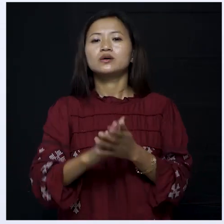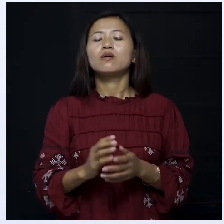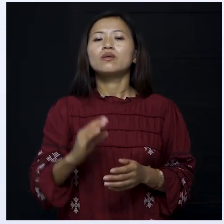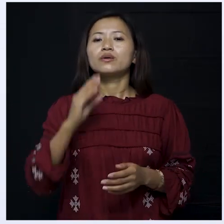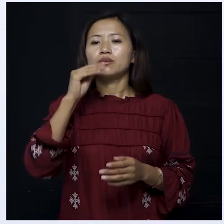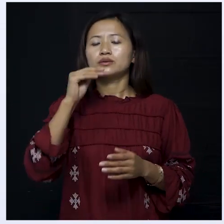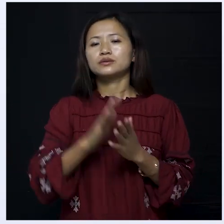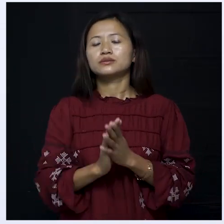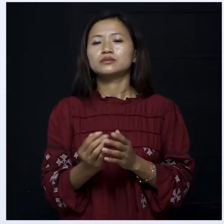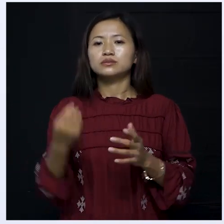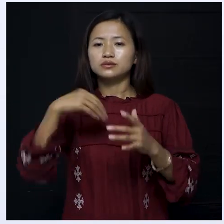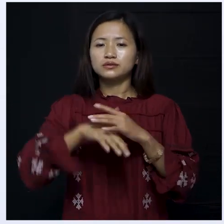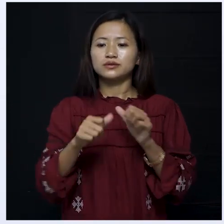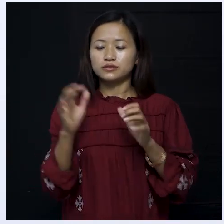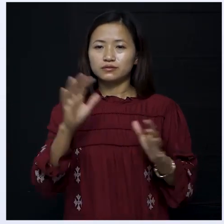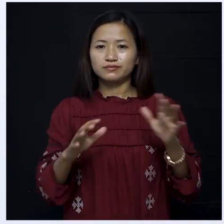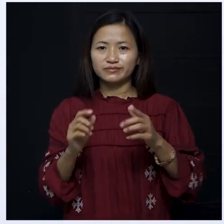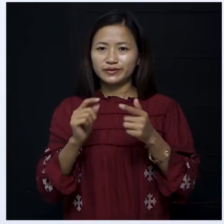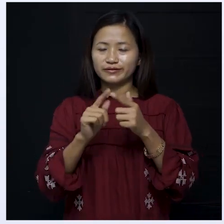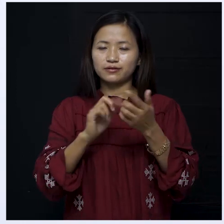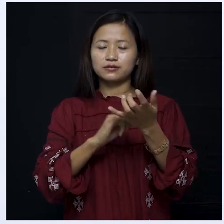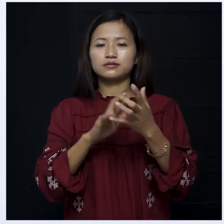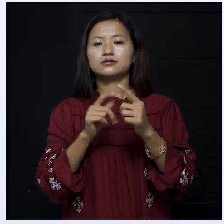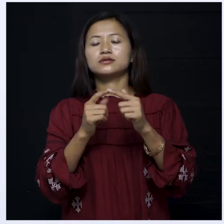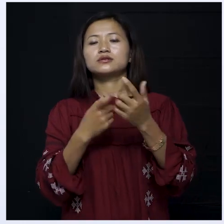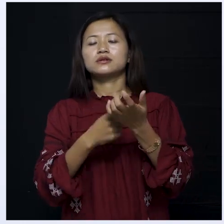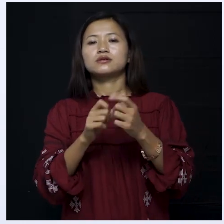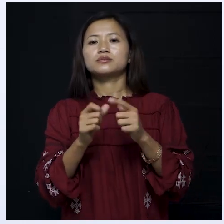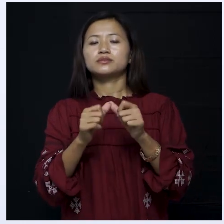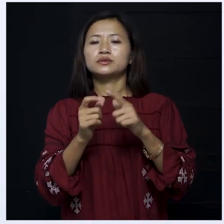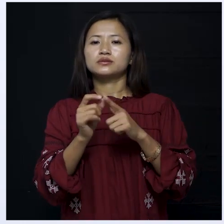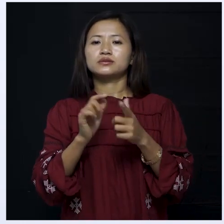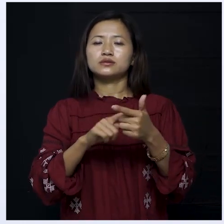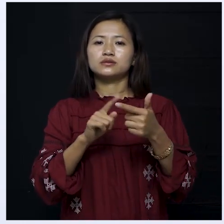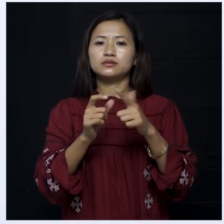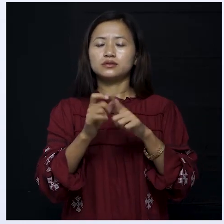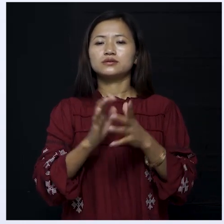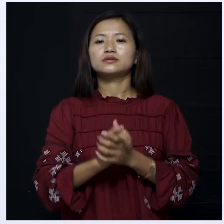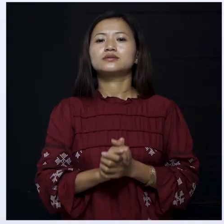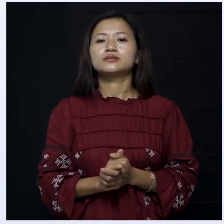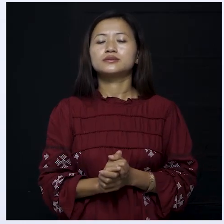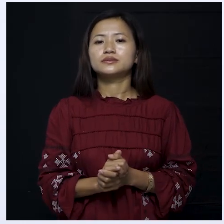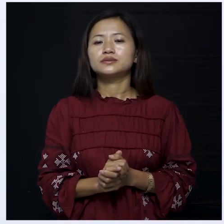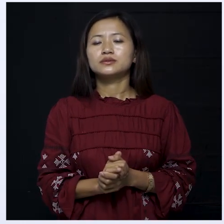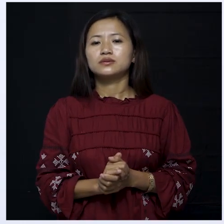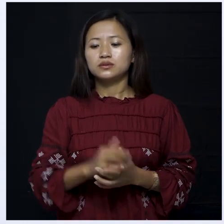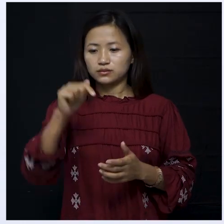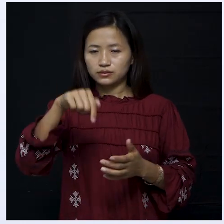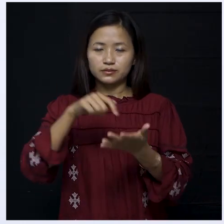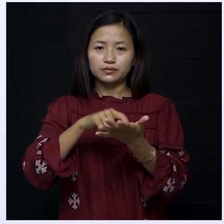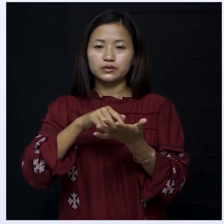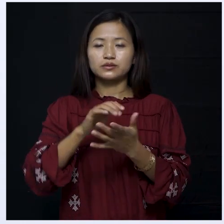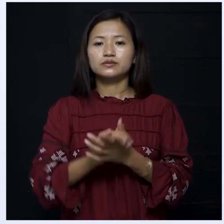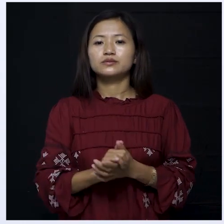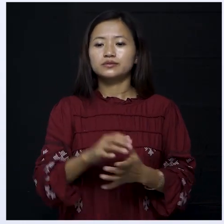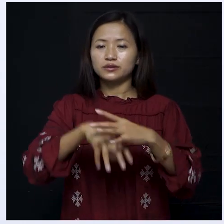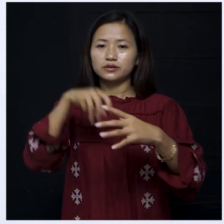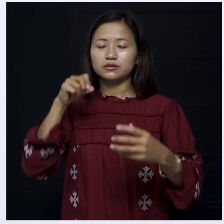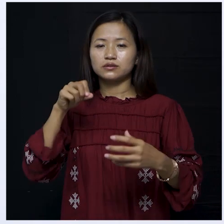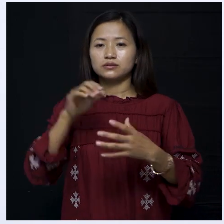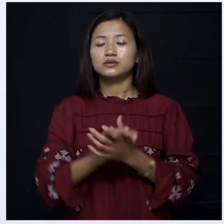another action interrupted it. So in this case here, I am taking out the trash. Let's say at this point of time, I am taking out